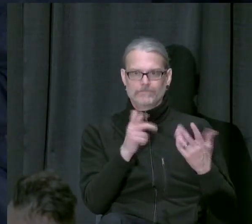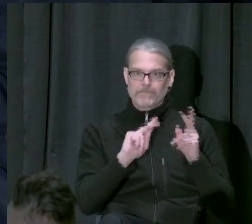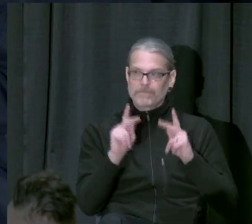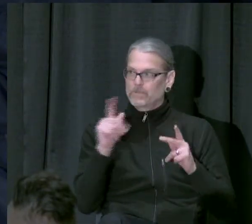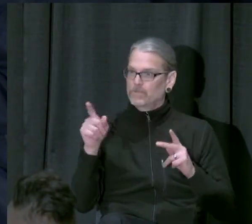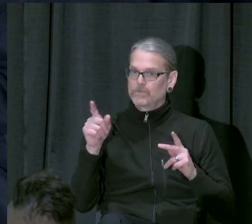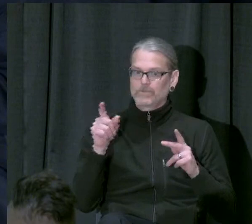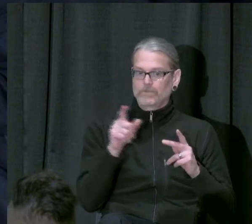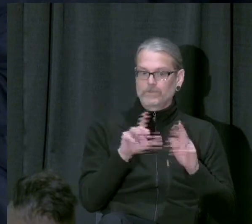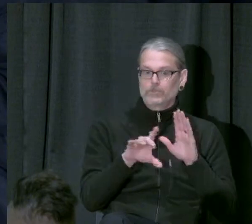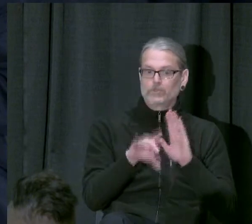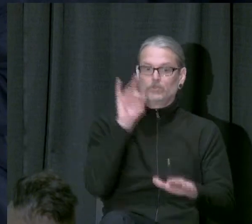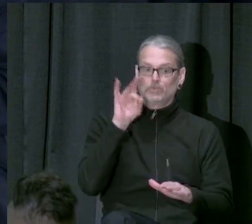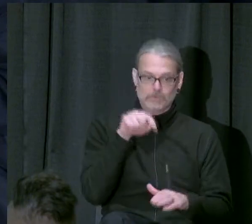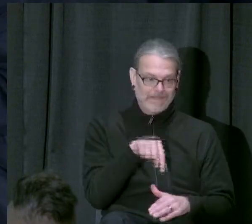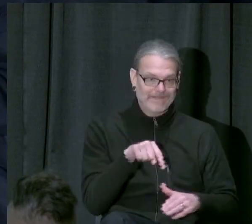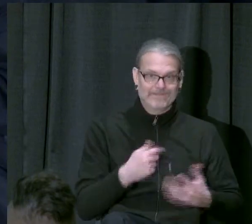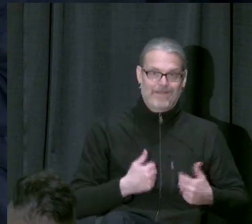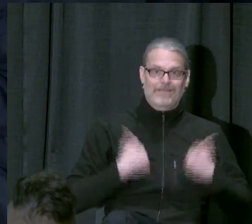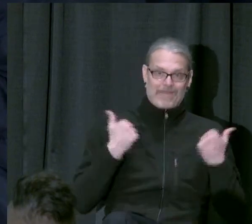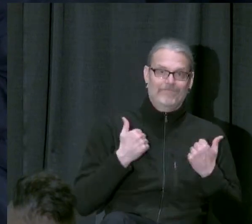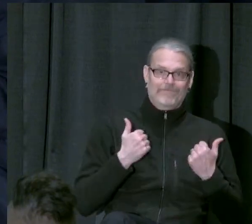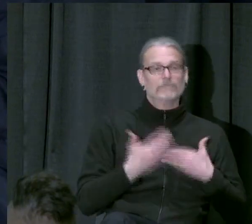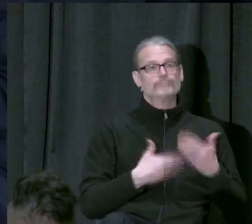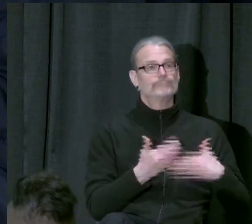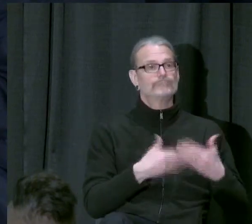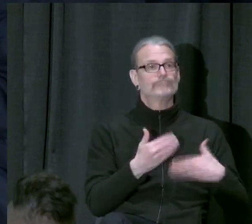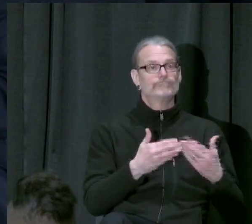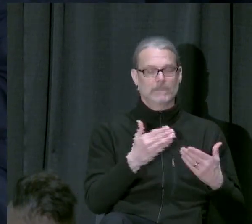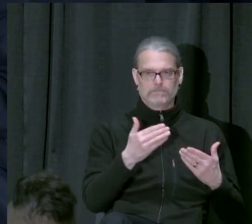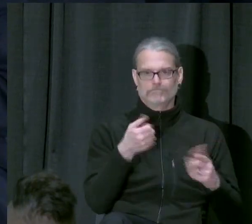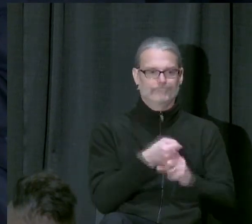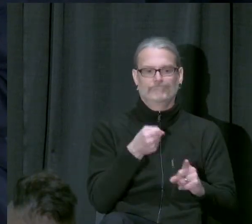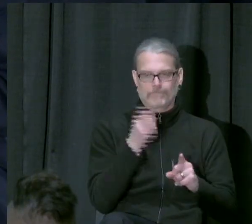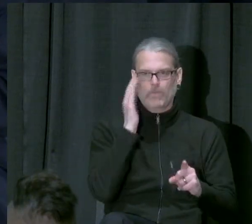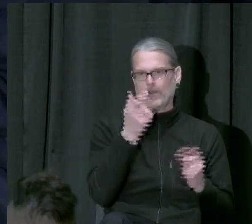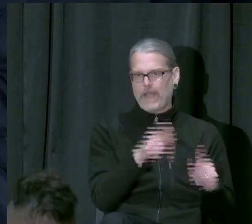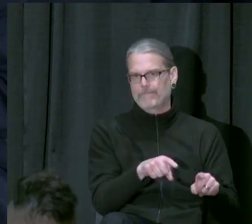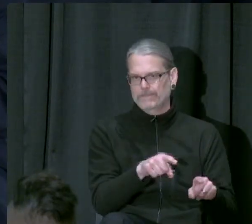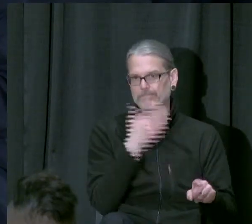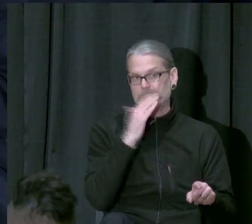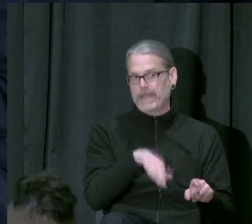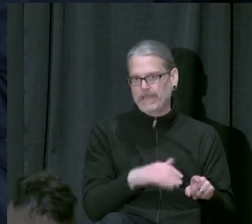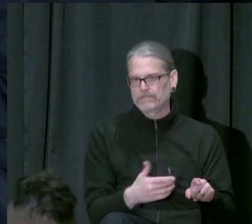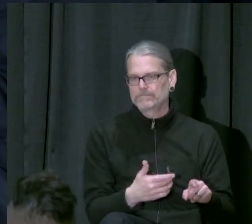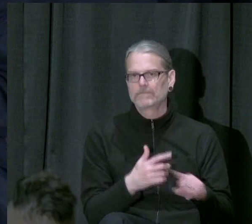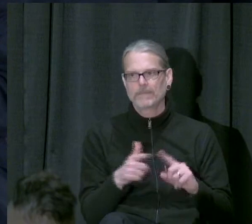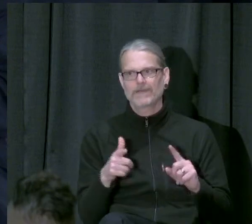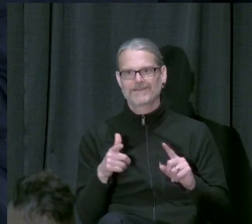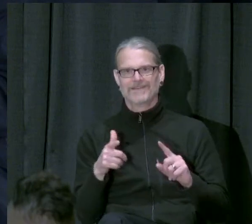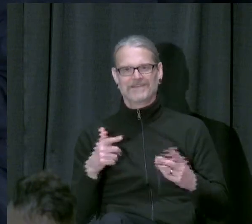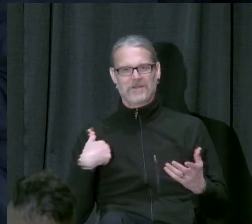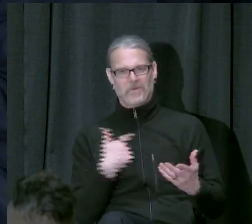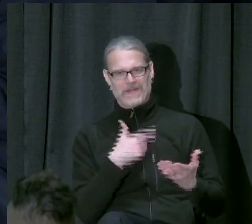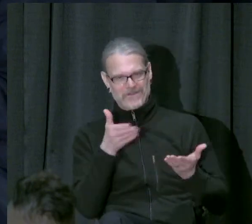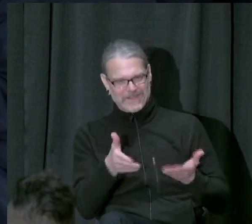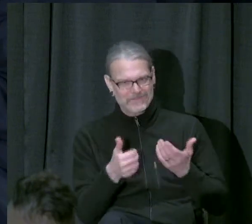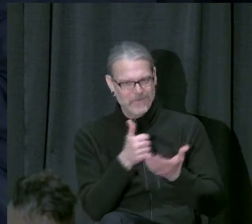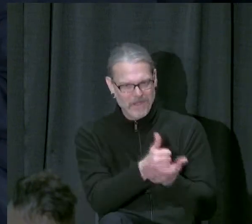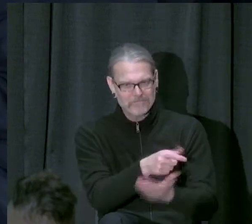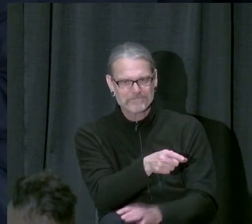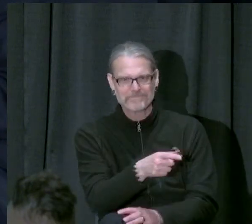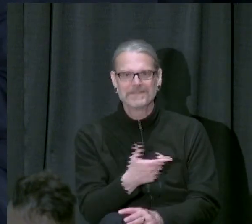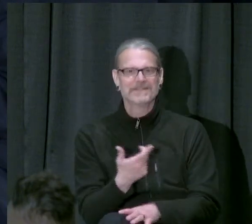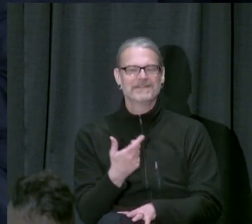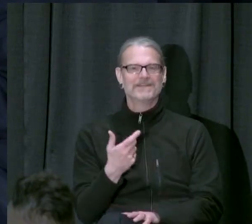be things will happen. But there's organizations like QL Plus that will be out there to help them. And I